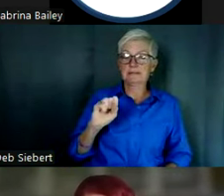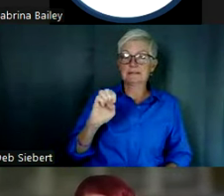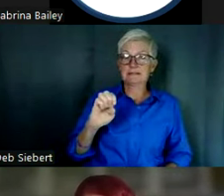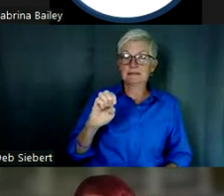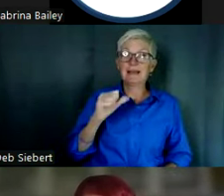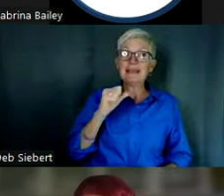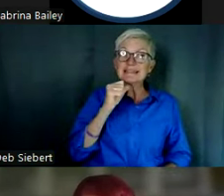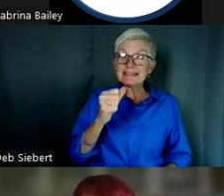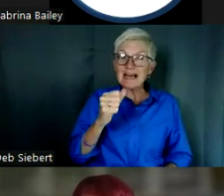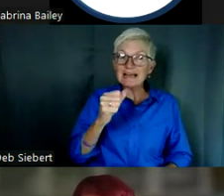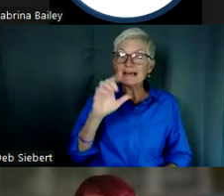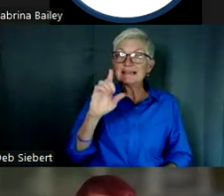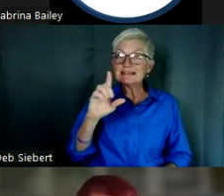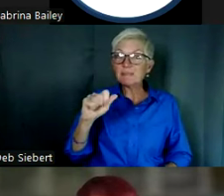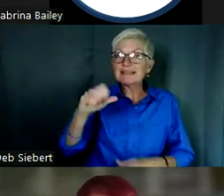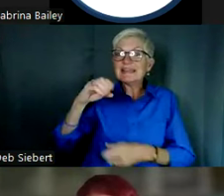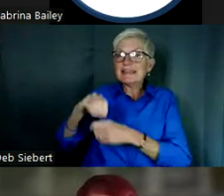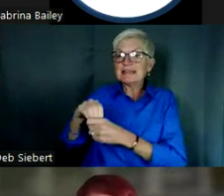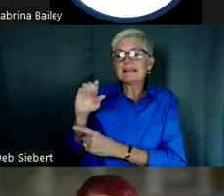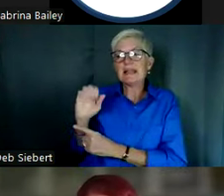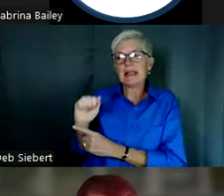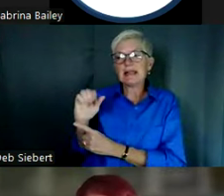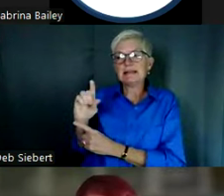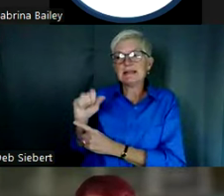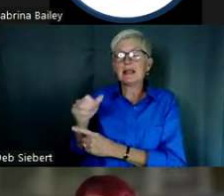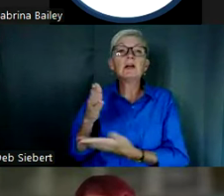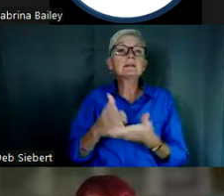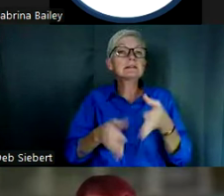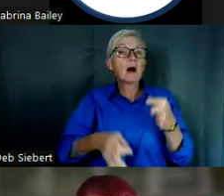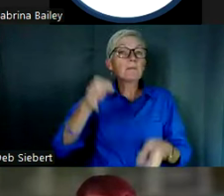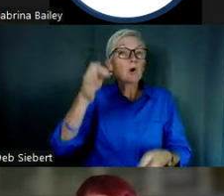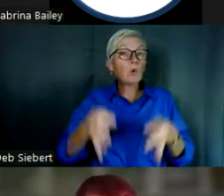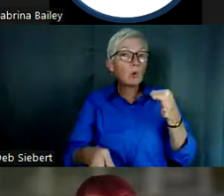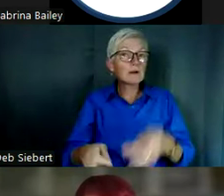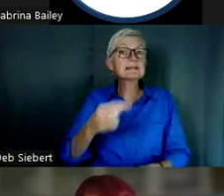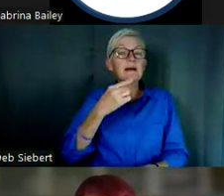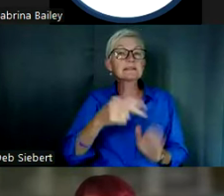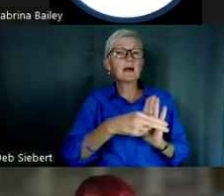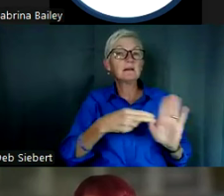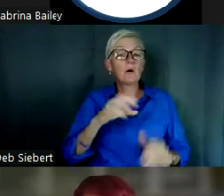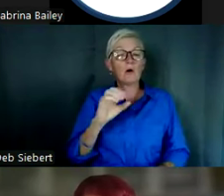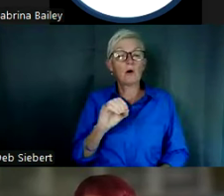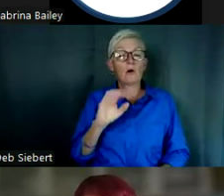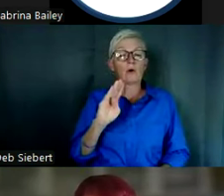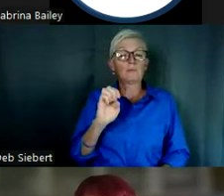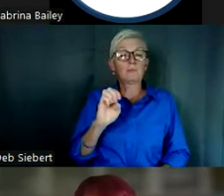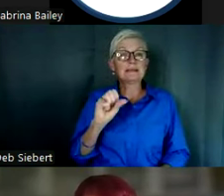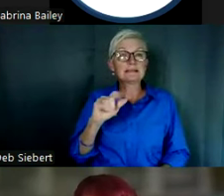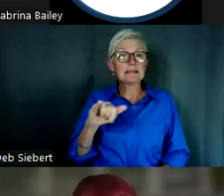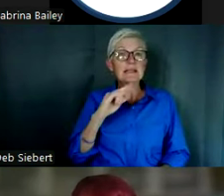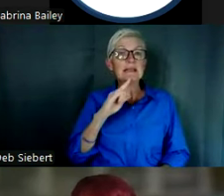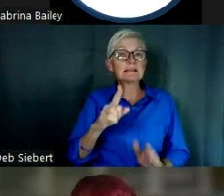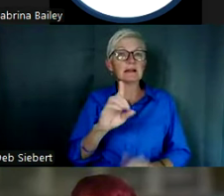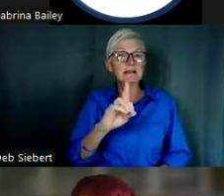be a disability under the ADA. There have been a couple of the courts that have ruled obesity as a disability, but not universally across all of the sectors and